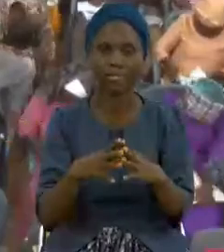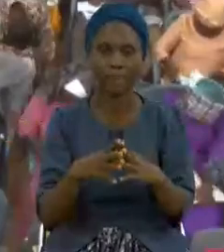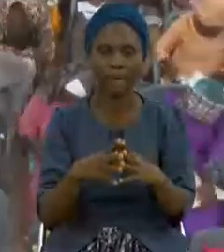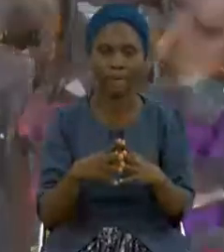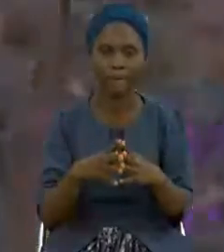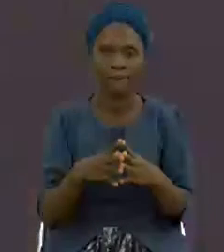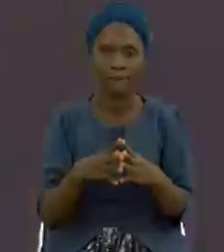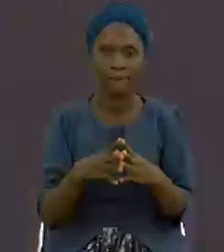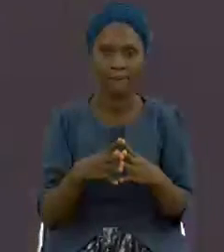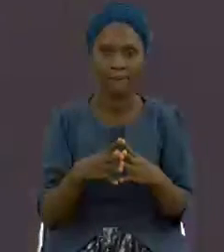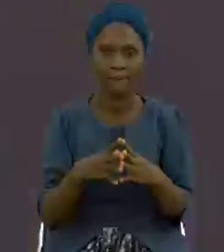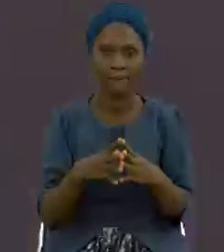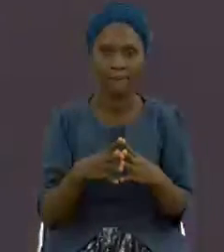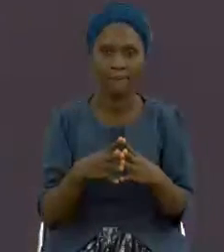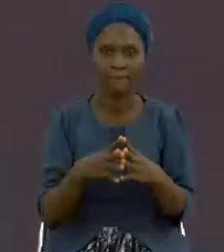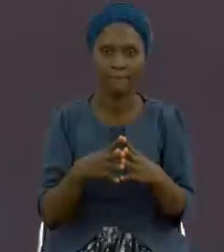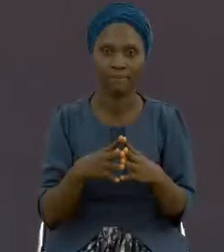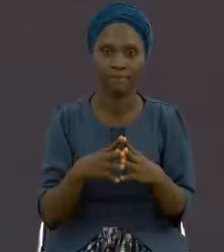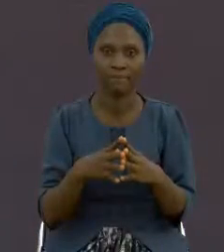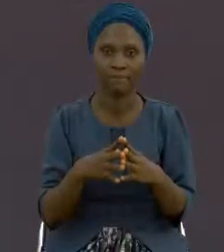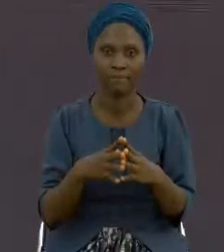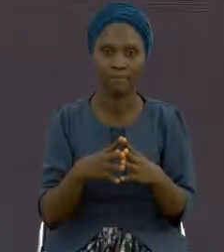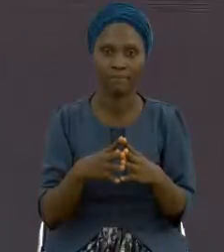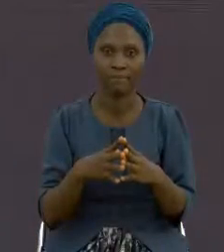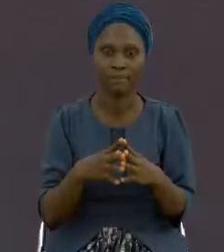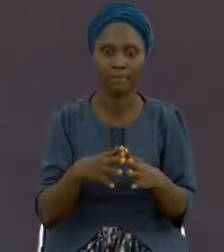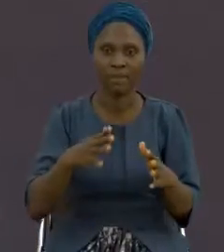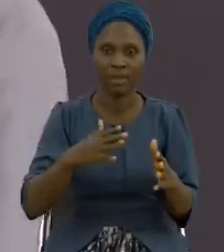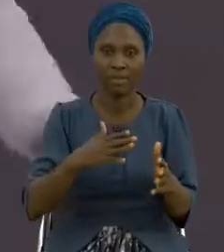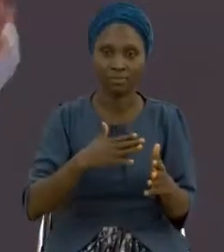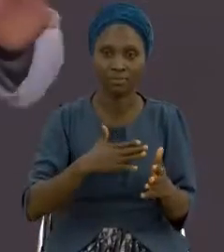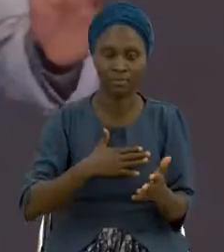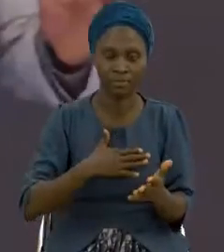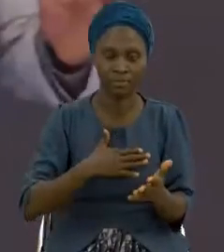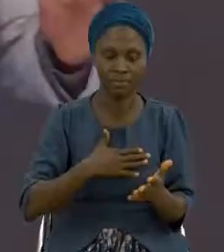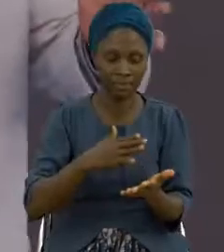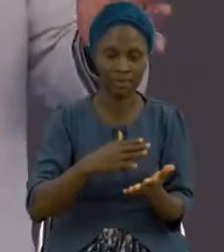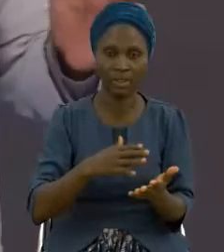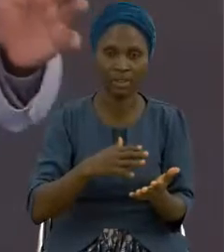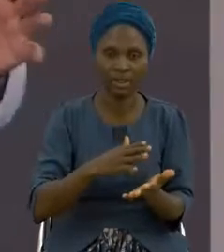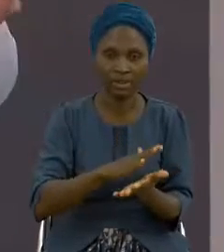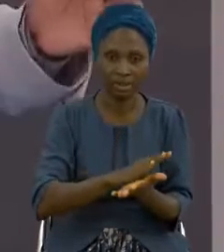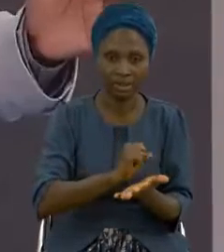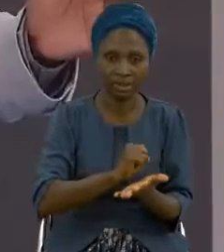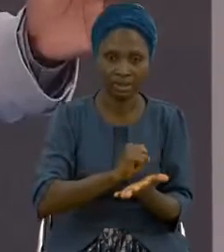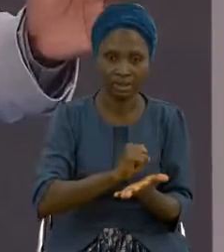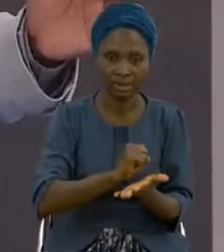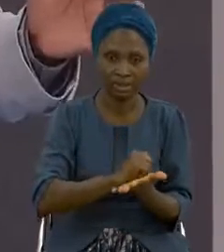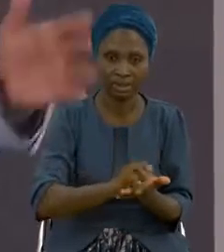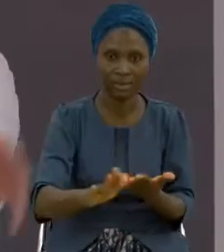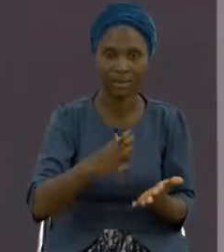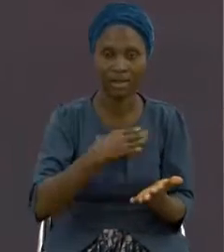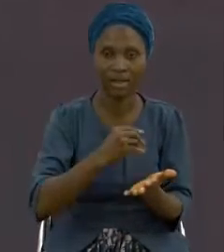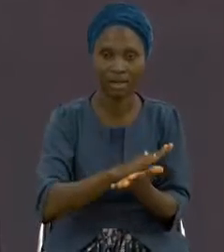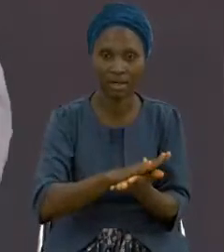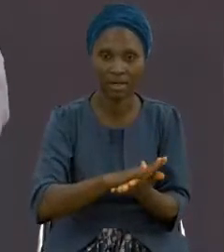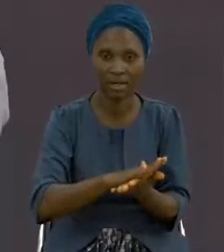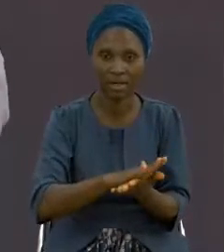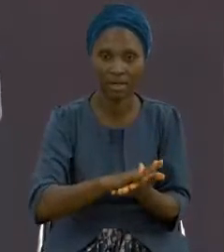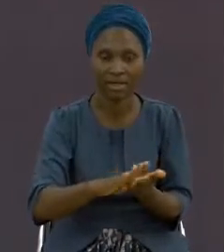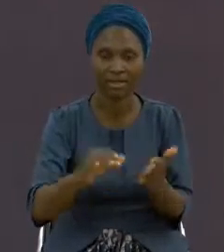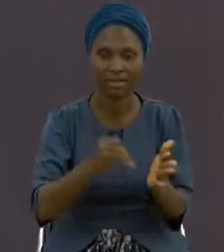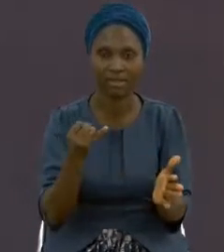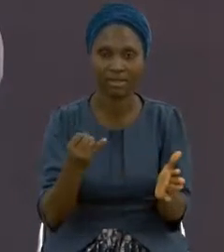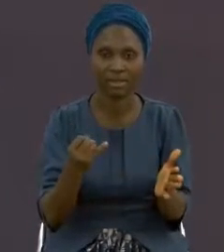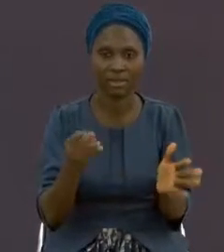might sanctify and cleanse it. That he might sanctify